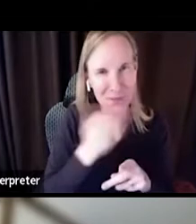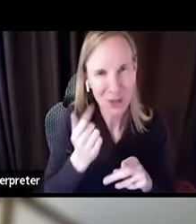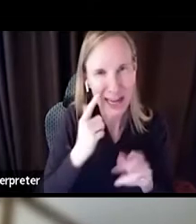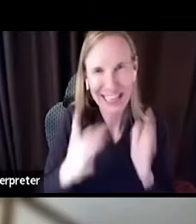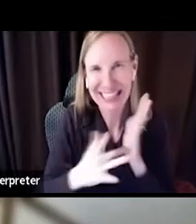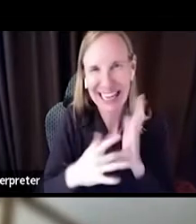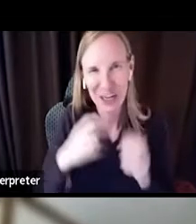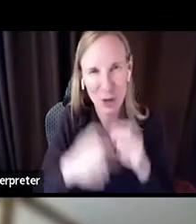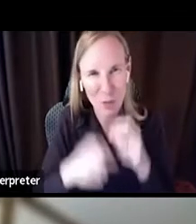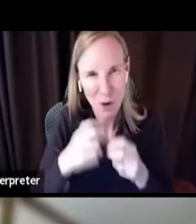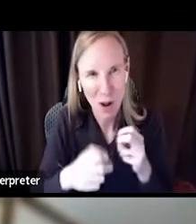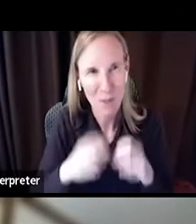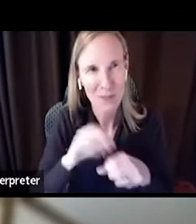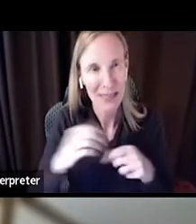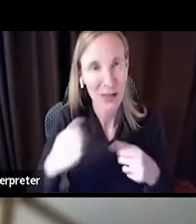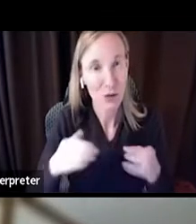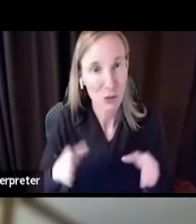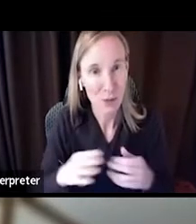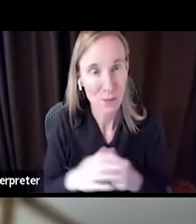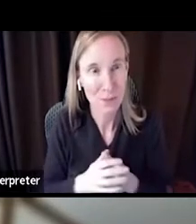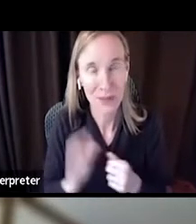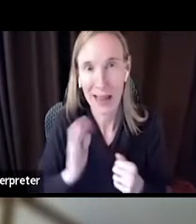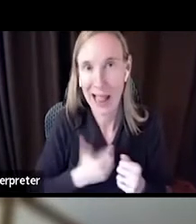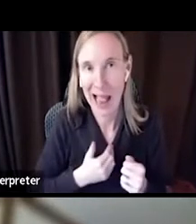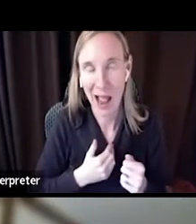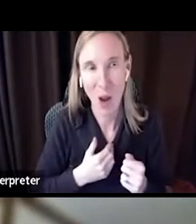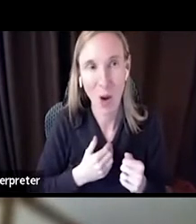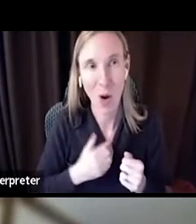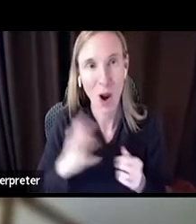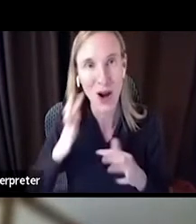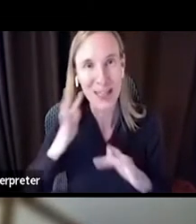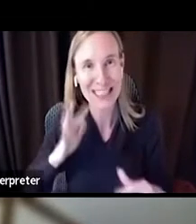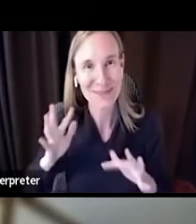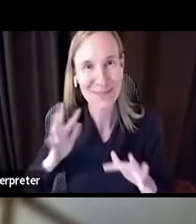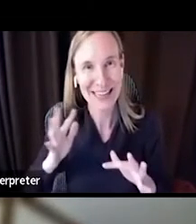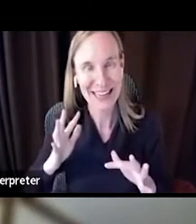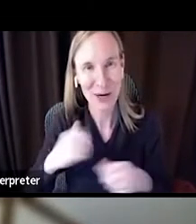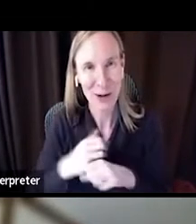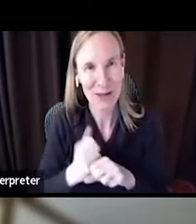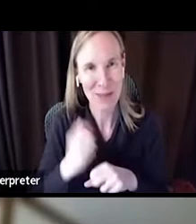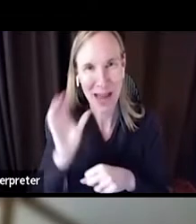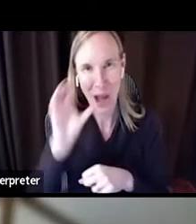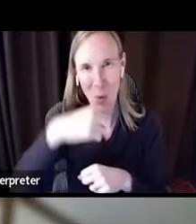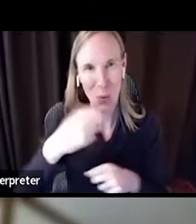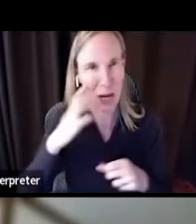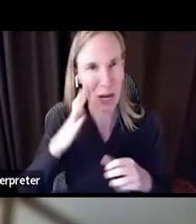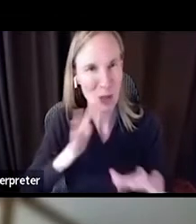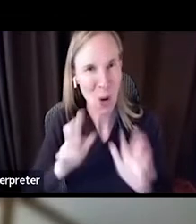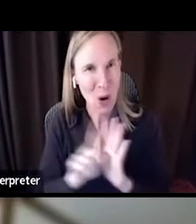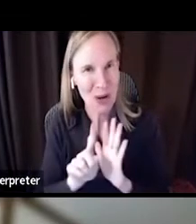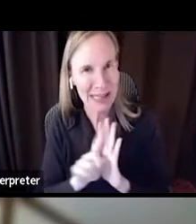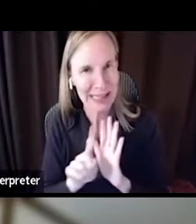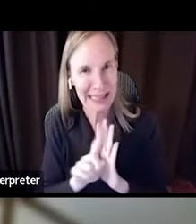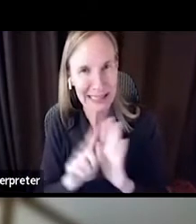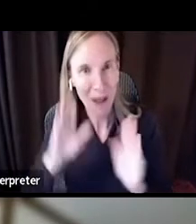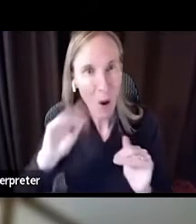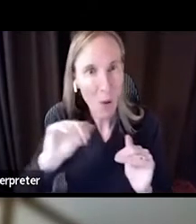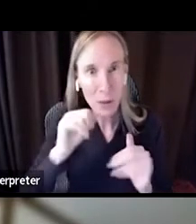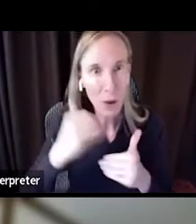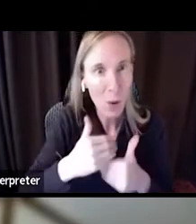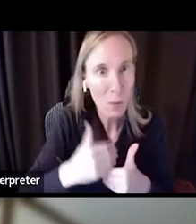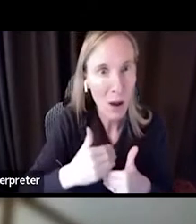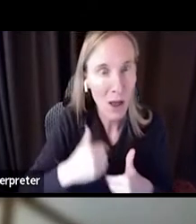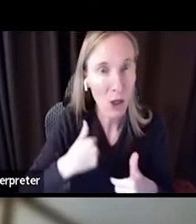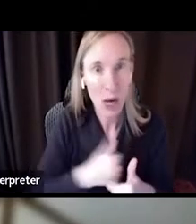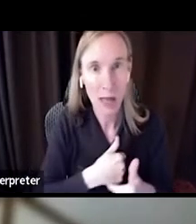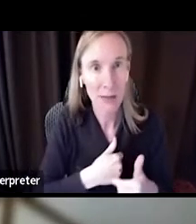technical issues in the room. Our speaker vibrates and makes an odd noise occasionally. I hope it's not too disturbing. It's slightly disturbing